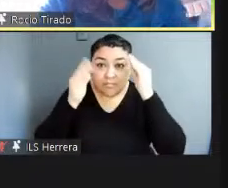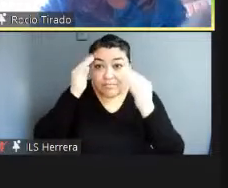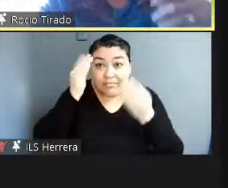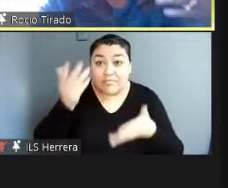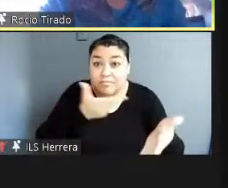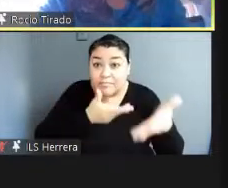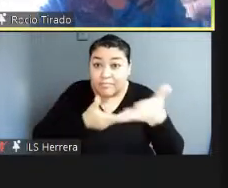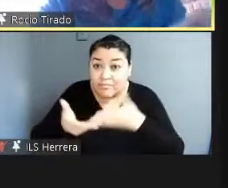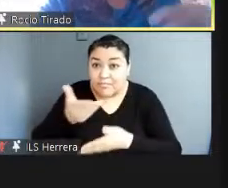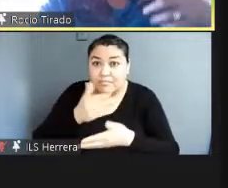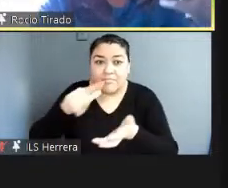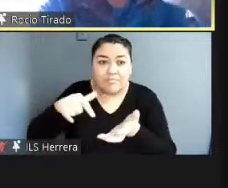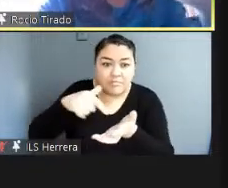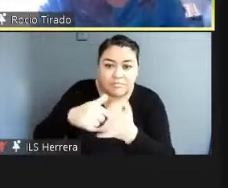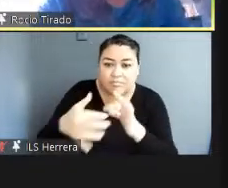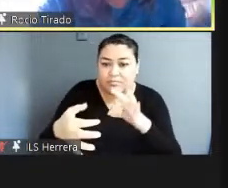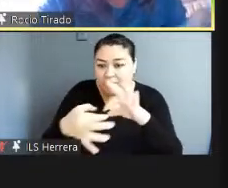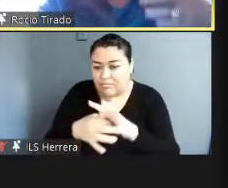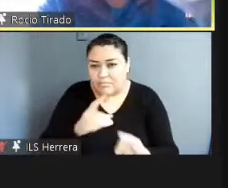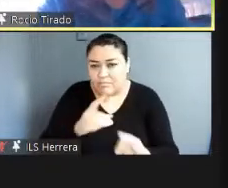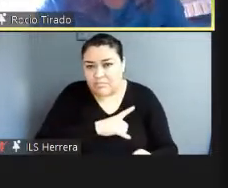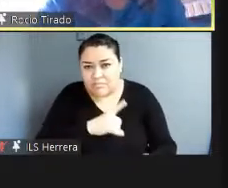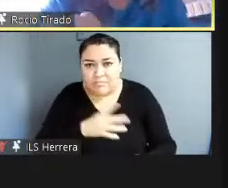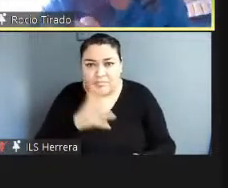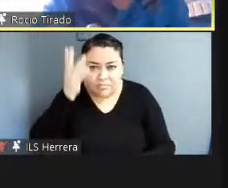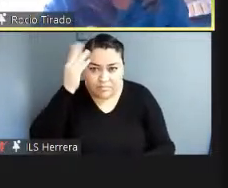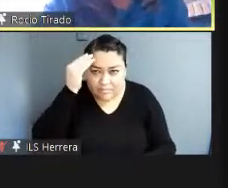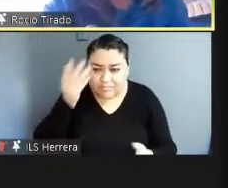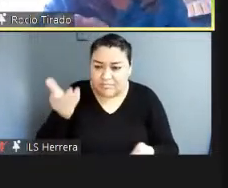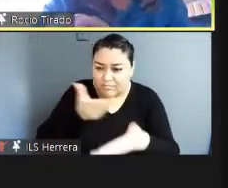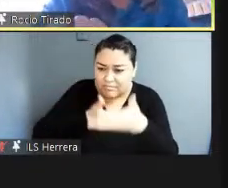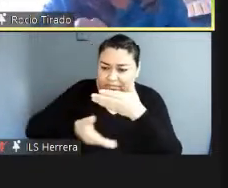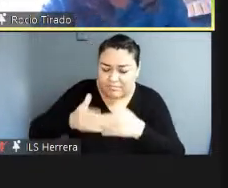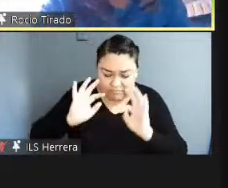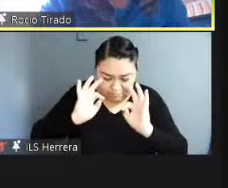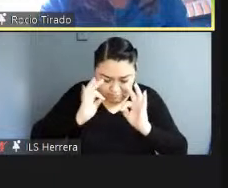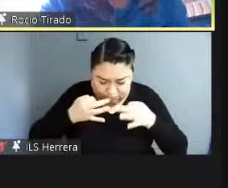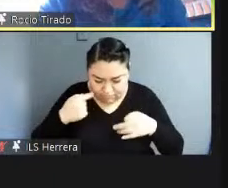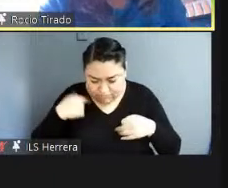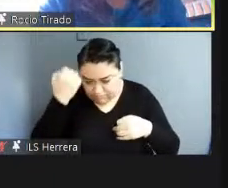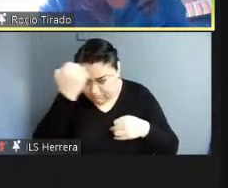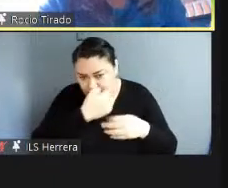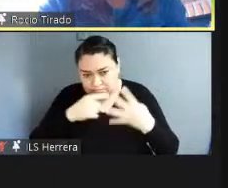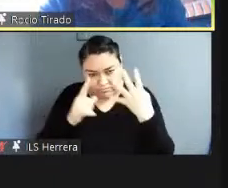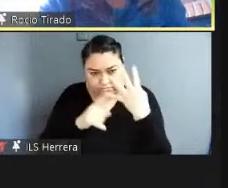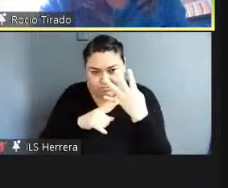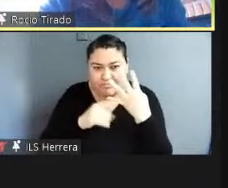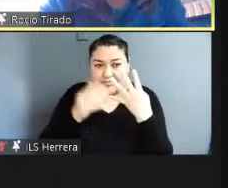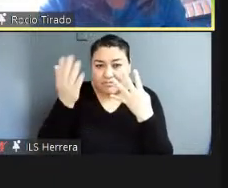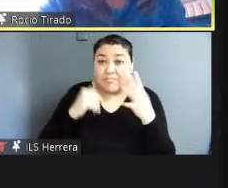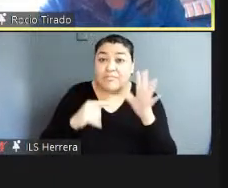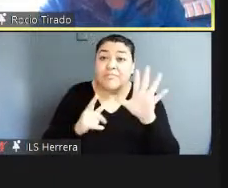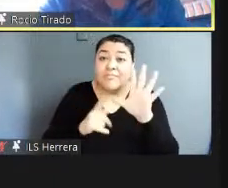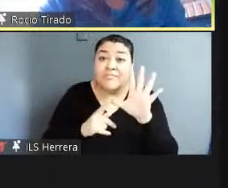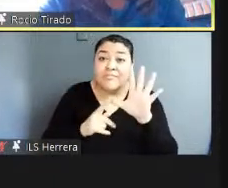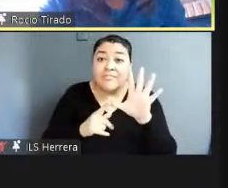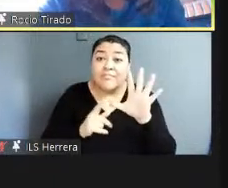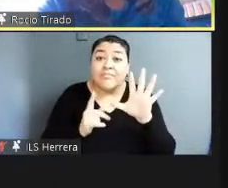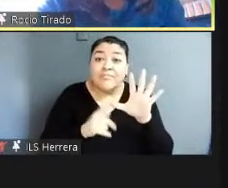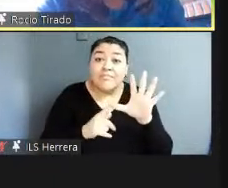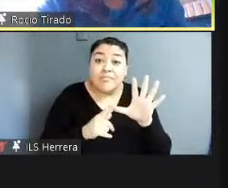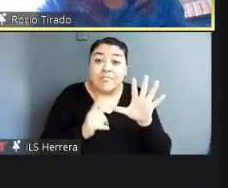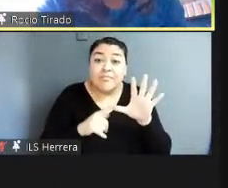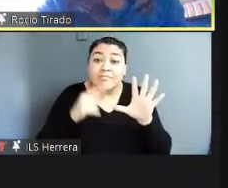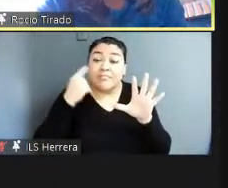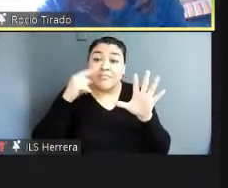learning methodologies like significant, situated, autonomous, collaborative, or regulated learning, and